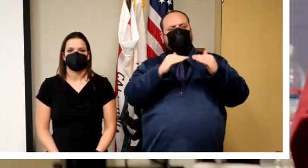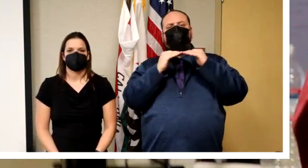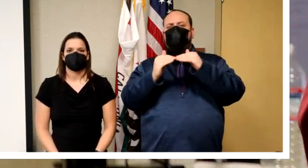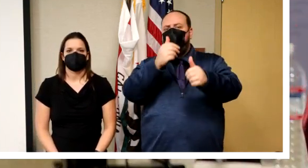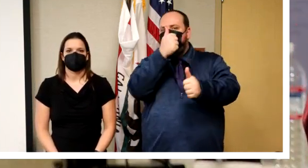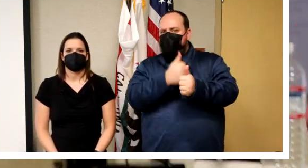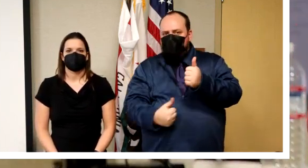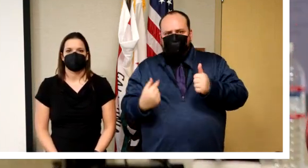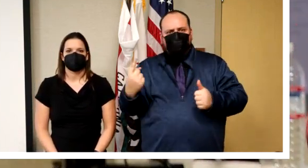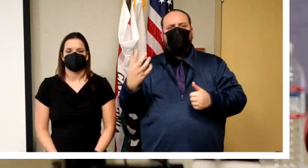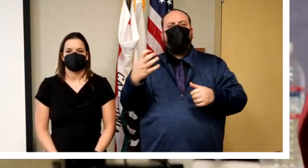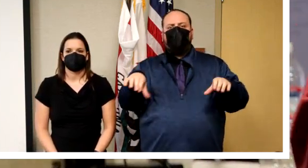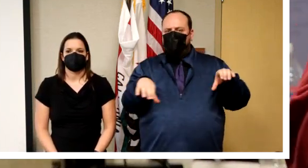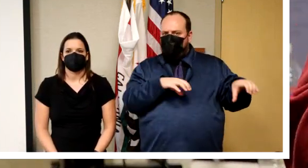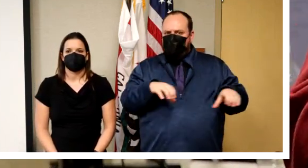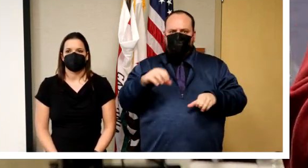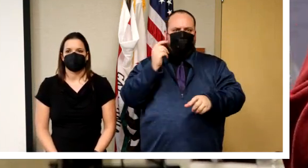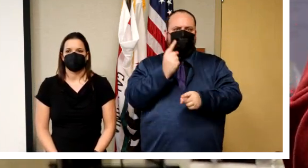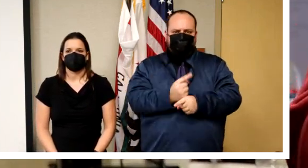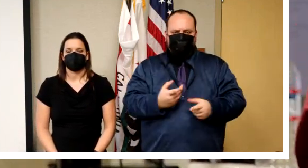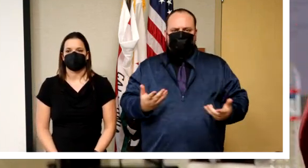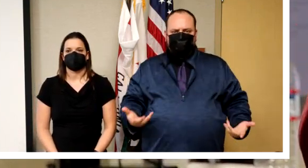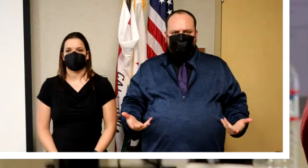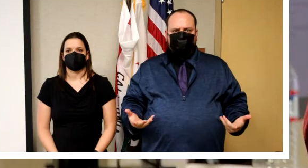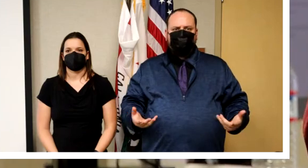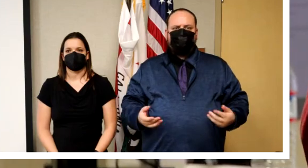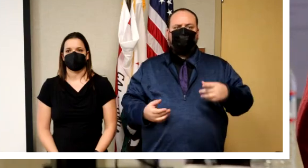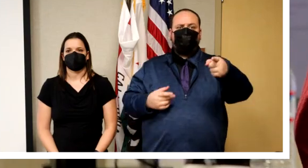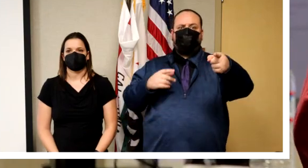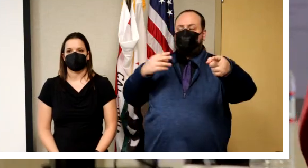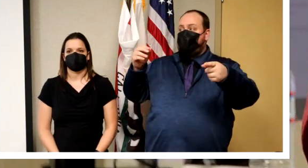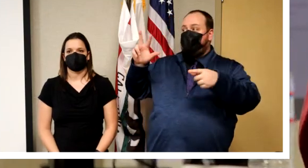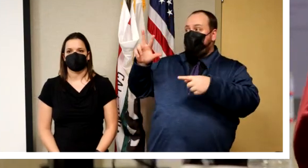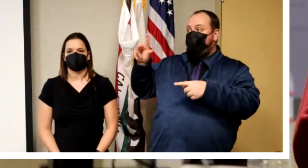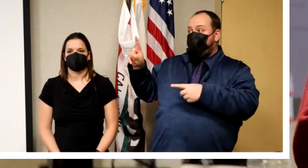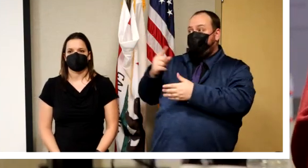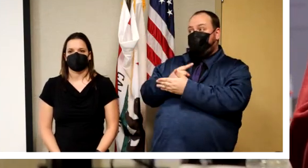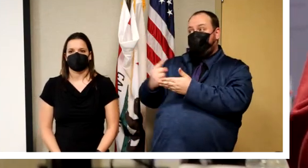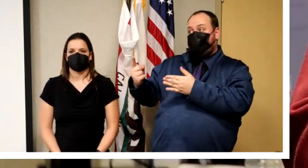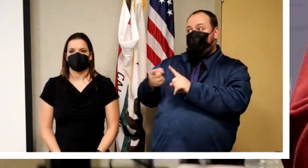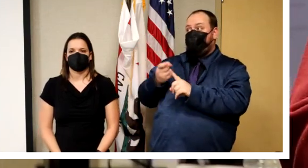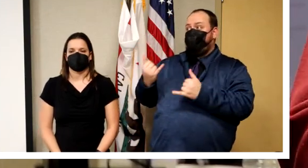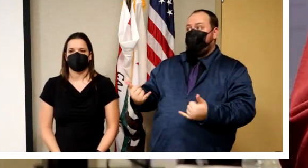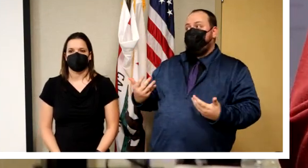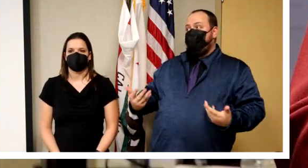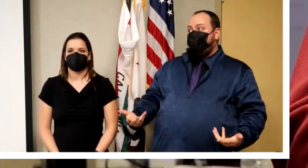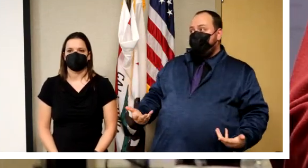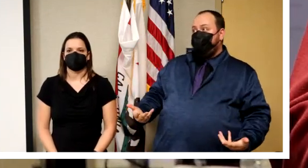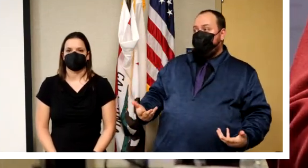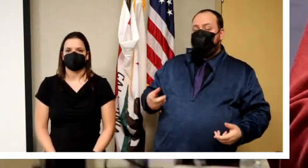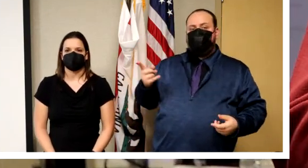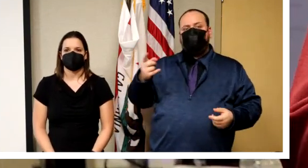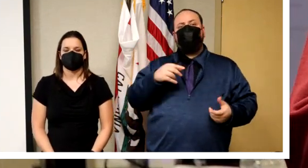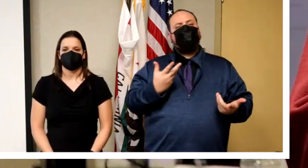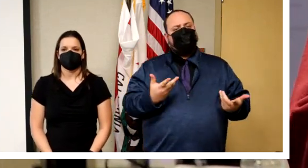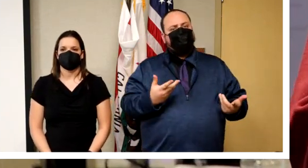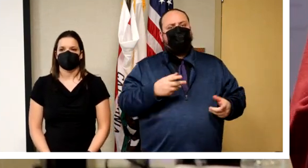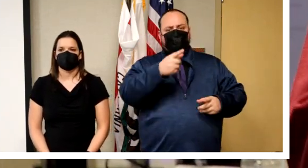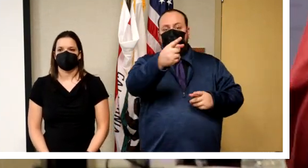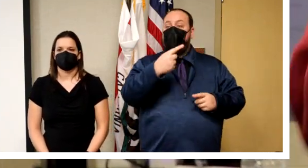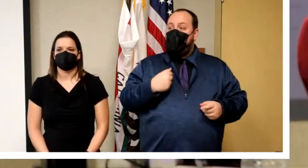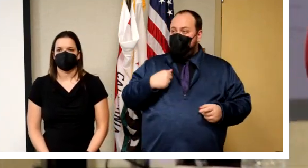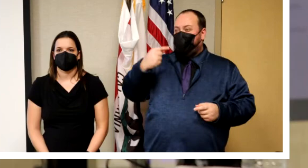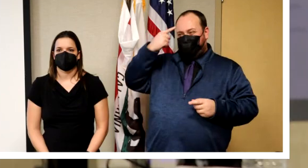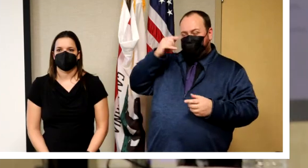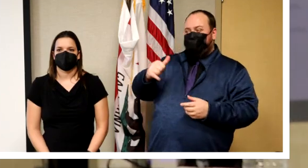right. well, and just so you know, the 31st is a week from now. So, but I think it's good for us to try